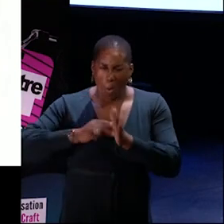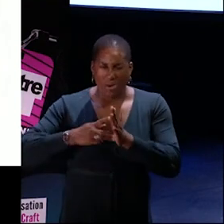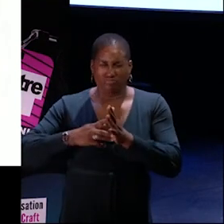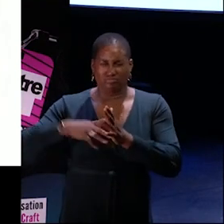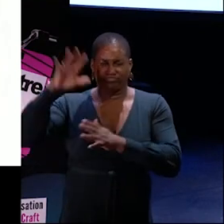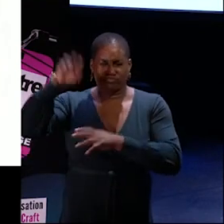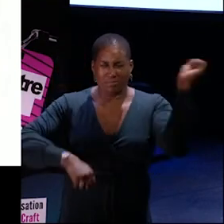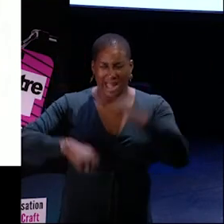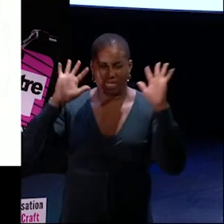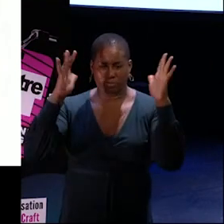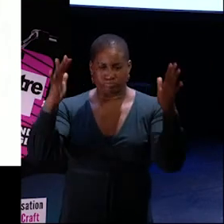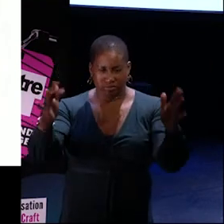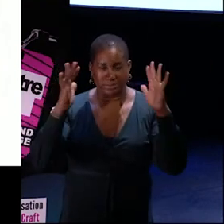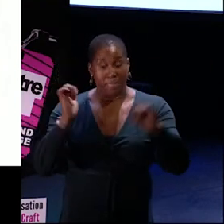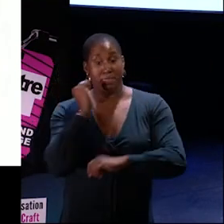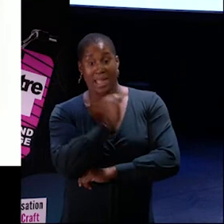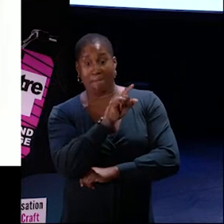chosen location for the film.